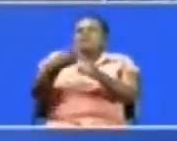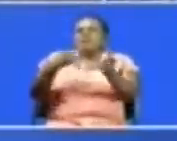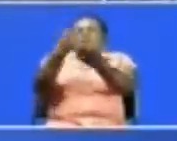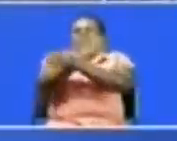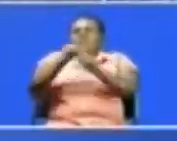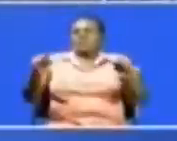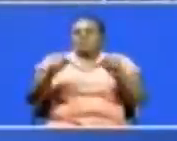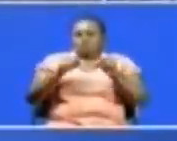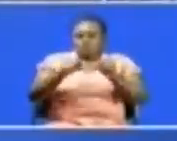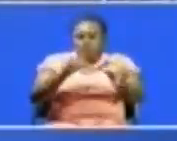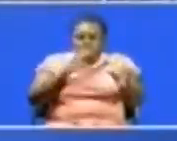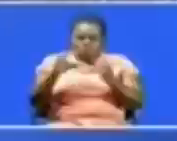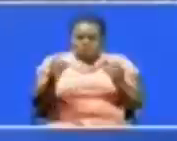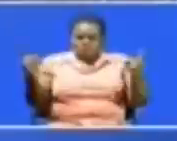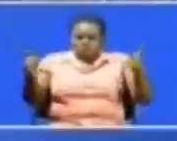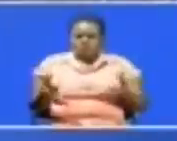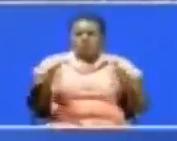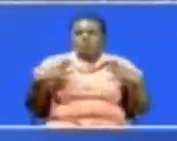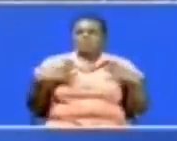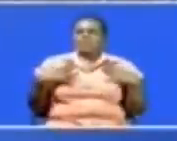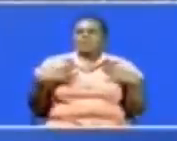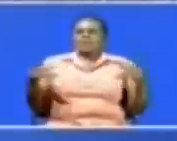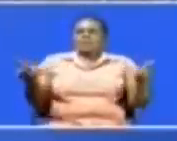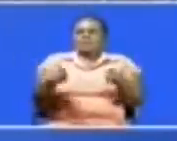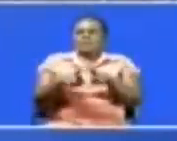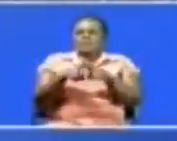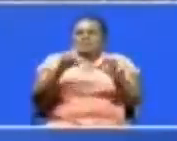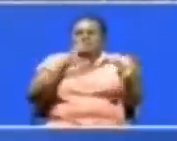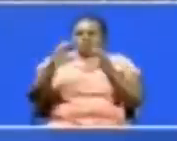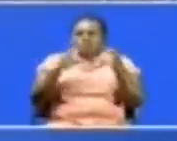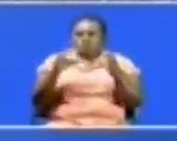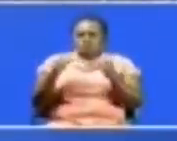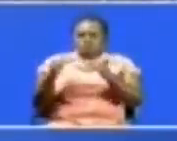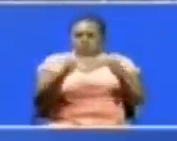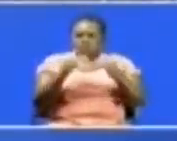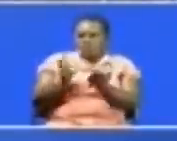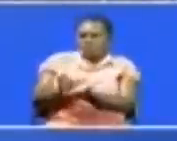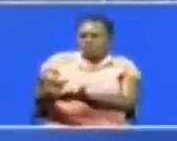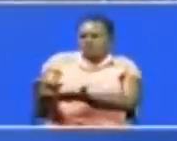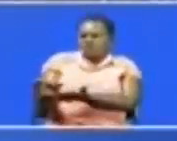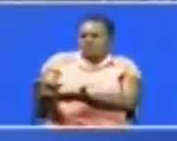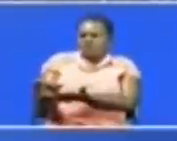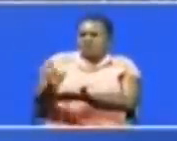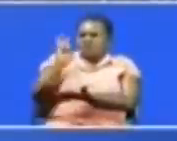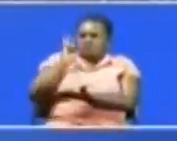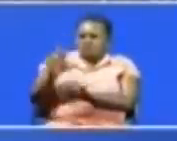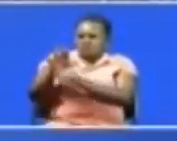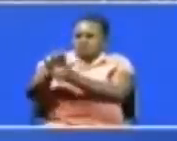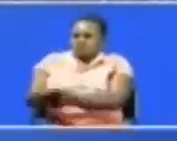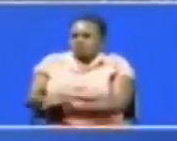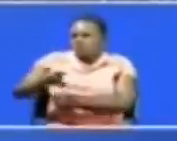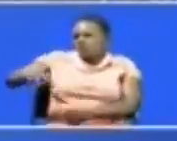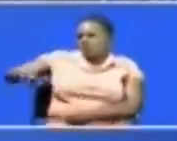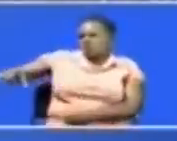president. We'll continue this conversation. I want to take a quick break, because also that conversation around the equalization fund, and that we saw the marginalized